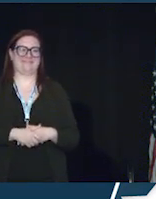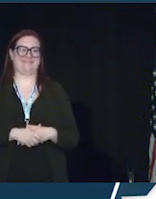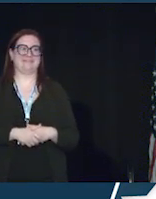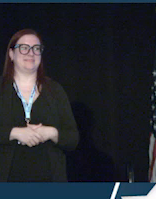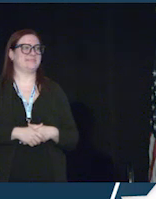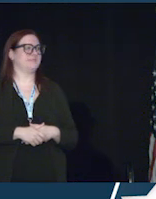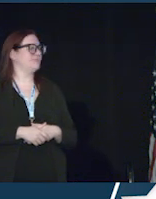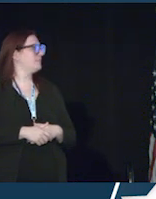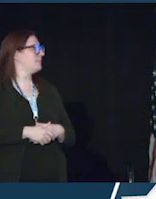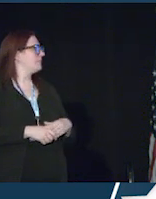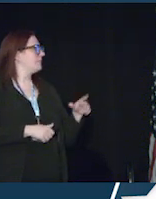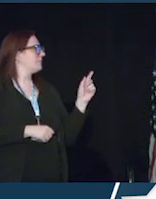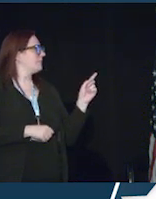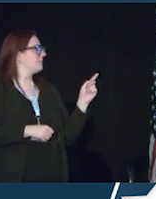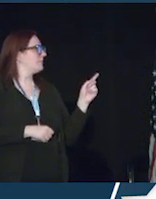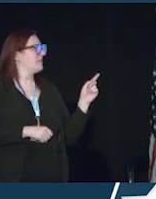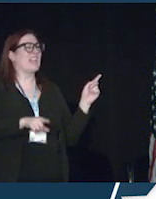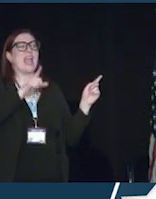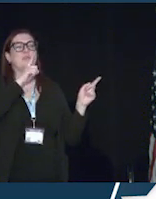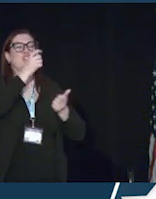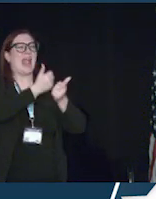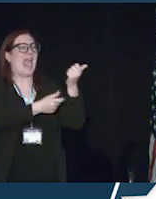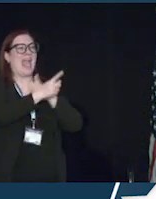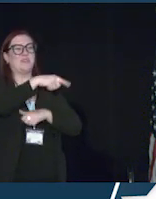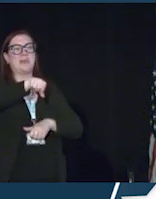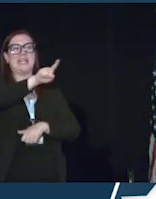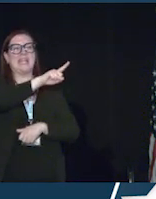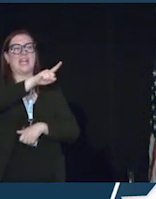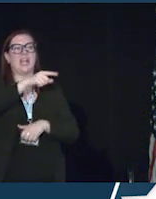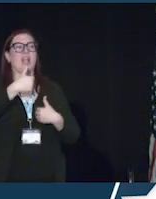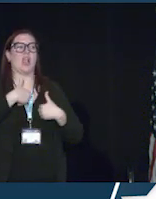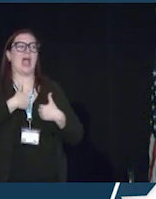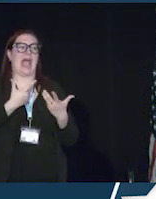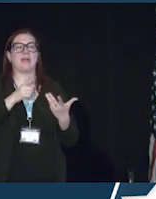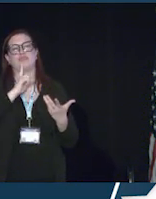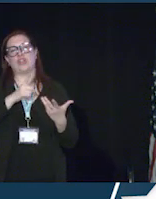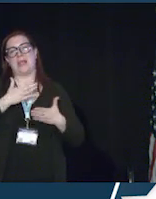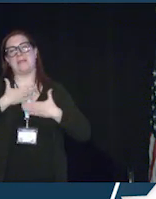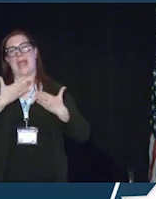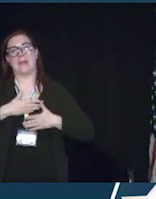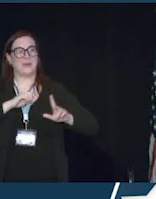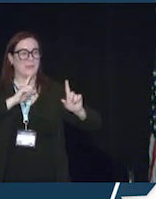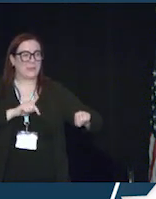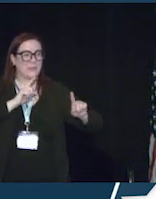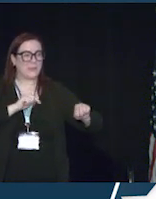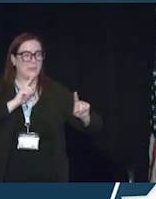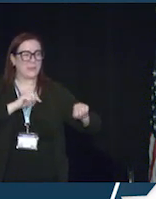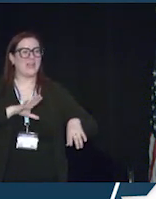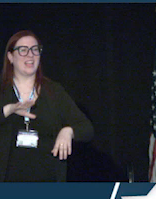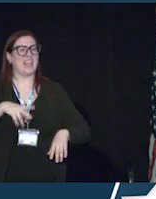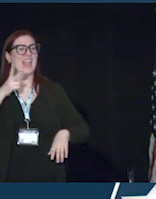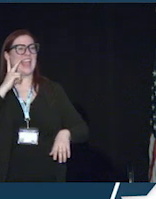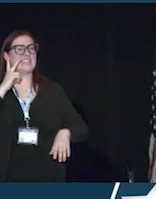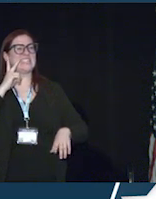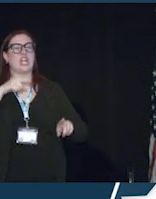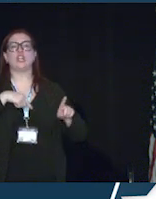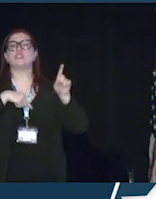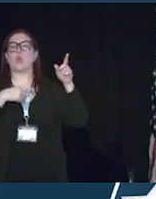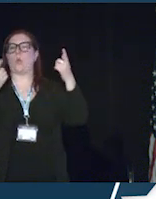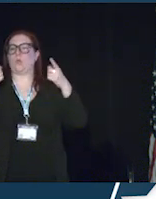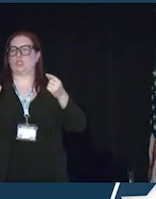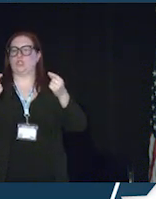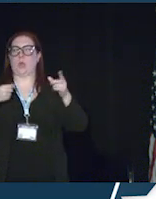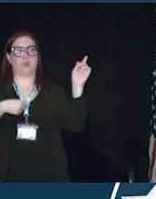All right, I am sure that everybody here would love to answer the rest of your questions in the back while they're signing books,